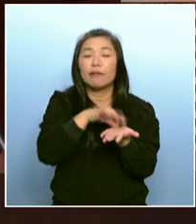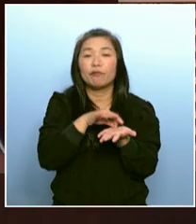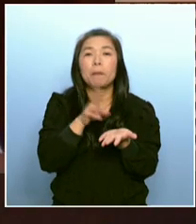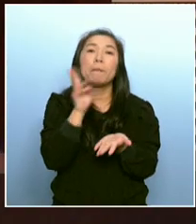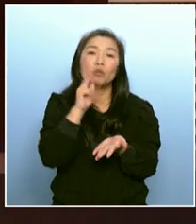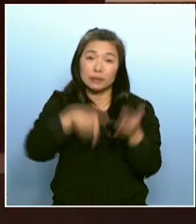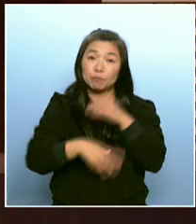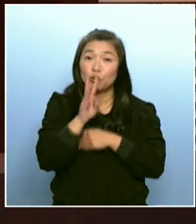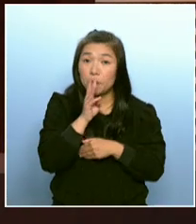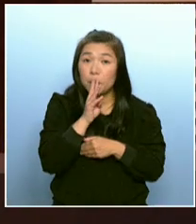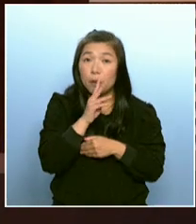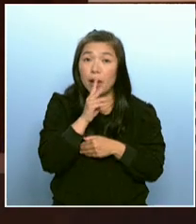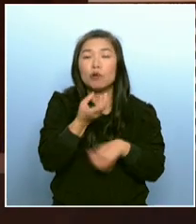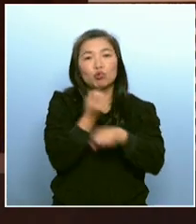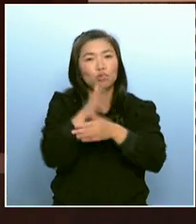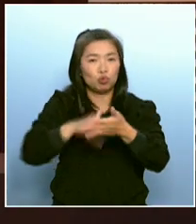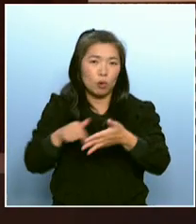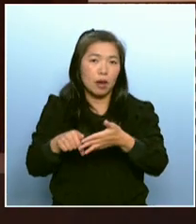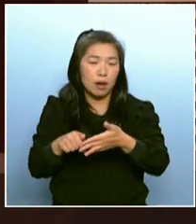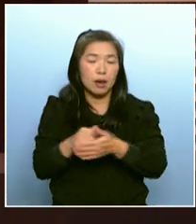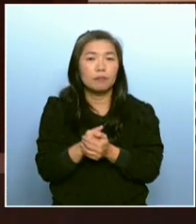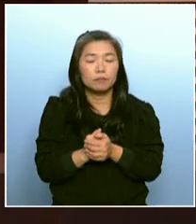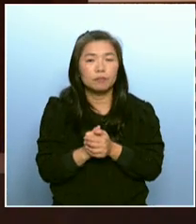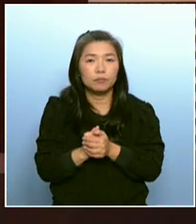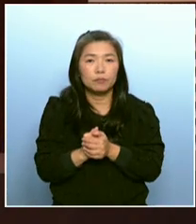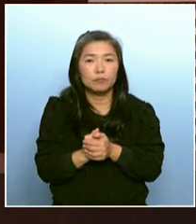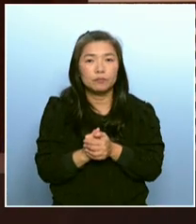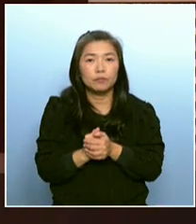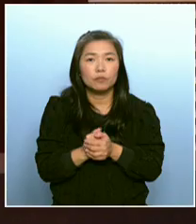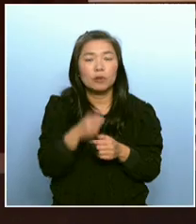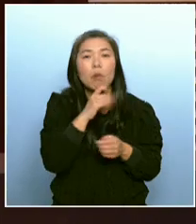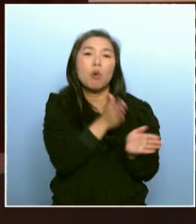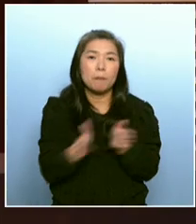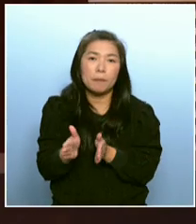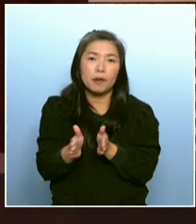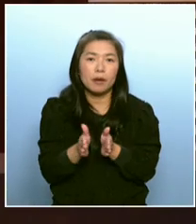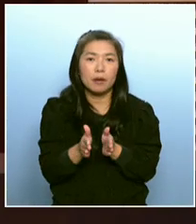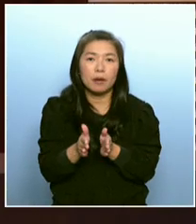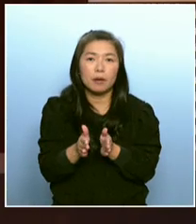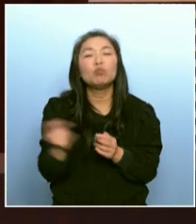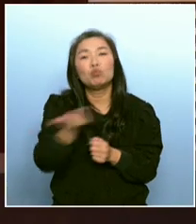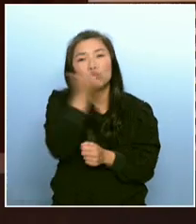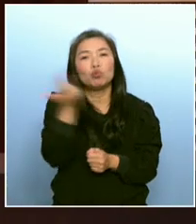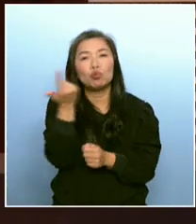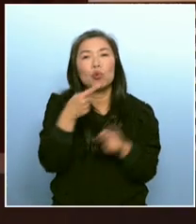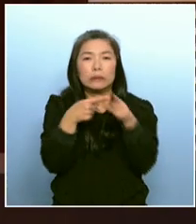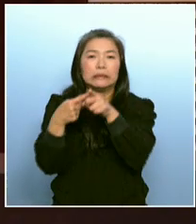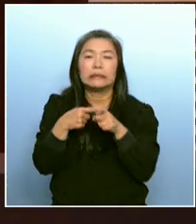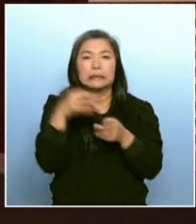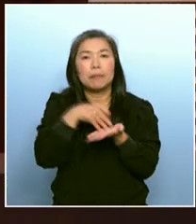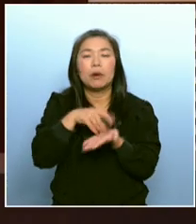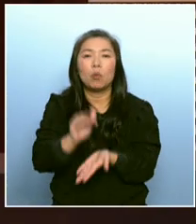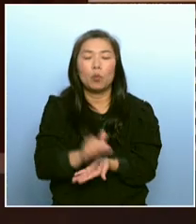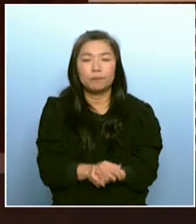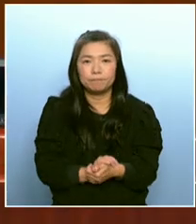as we approve the quota. For districts including Sham Shui Po as well as Tsuen Wan and Kwai Ching with more grassroots families, we approve